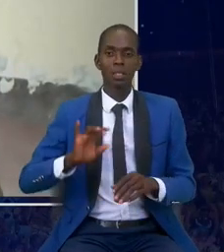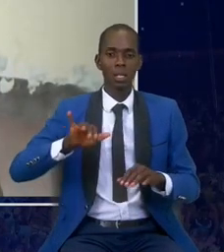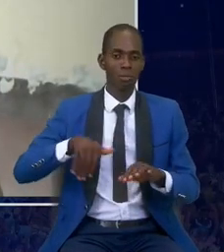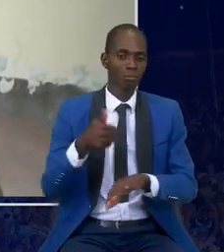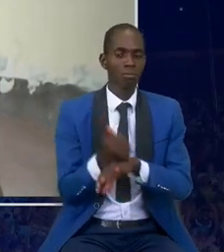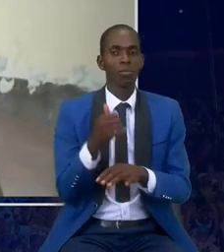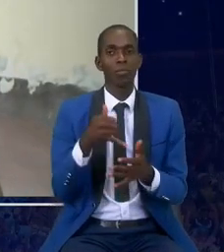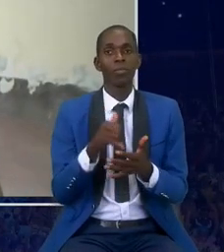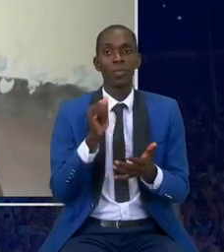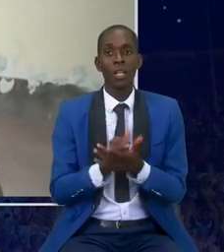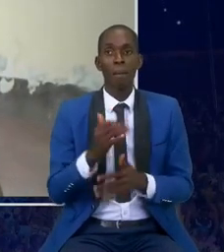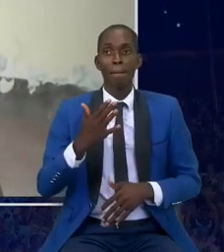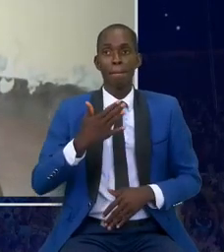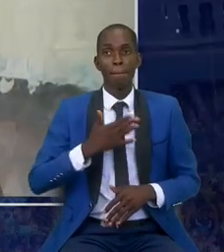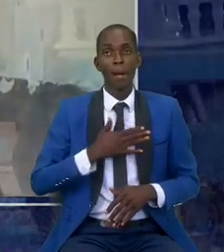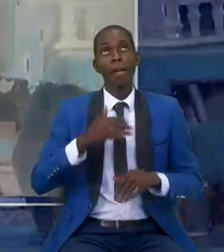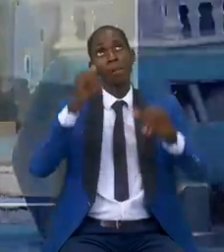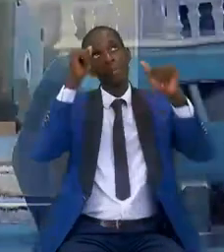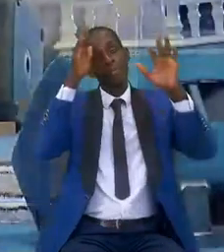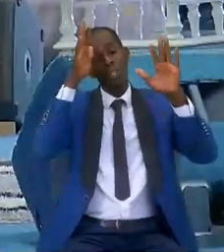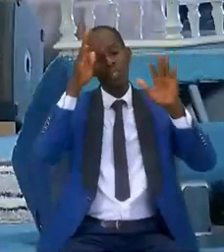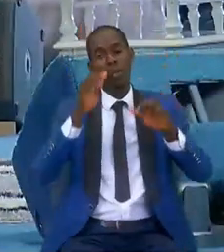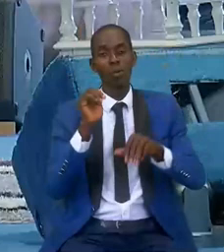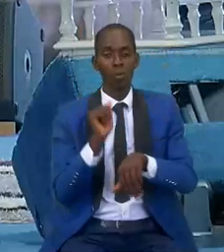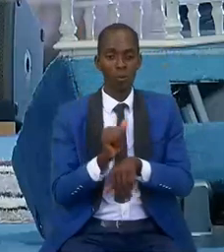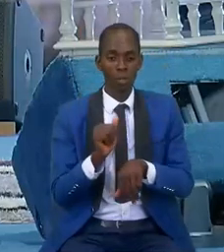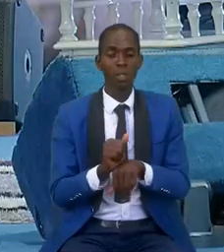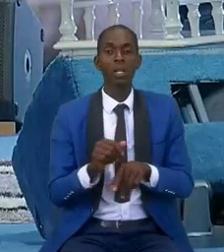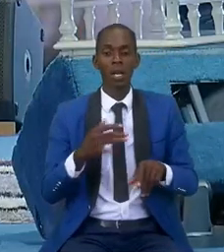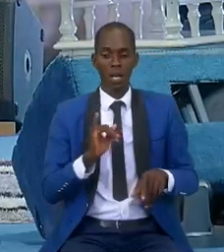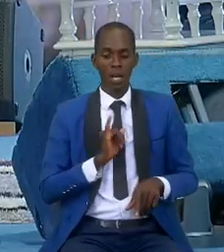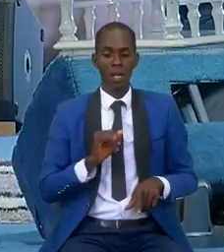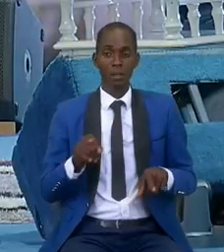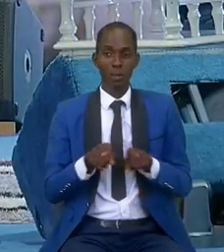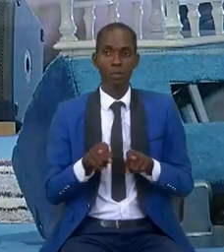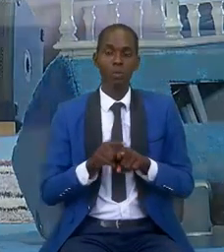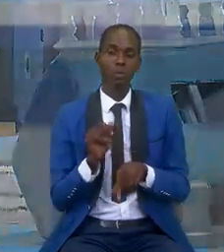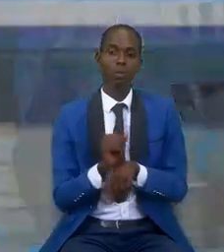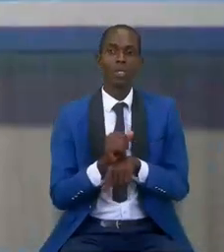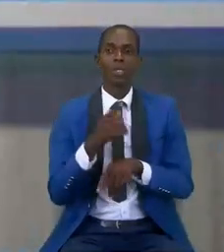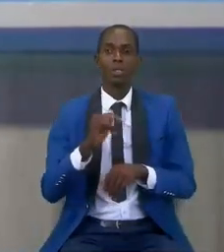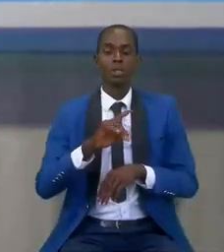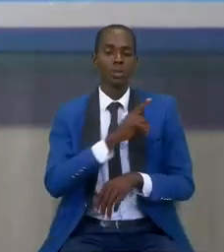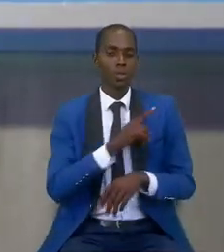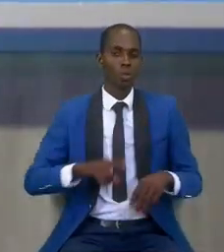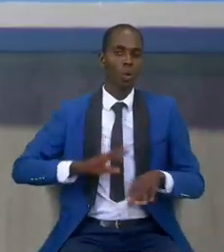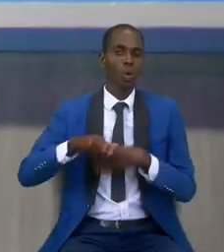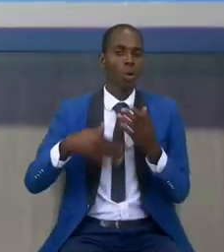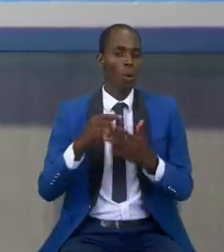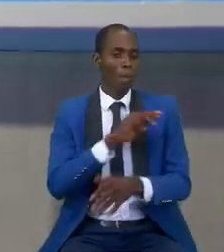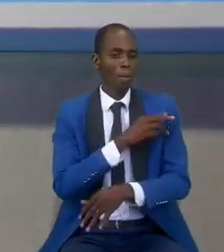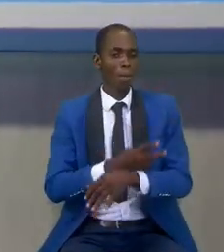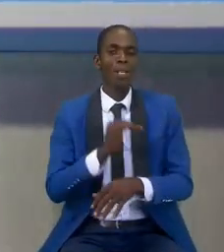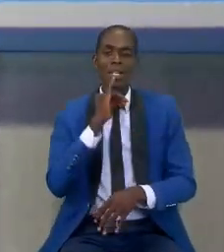walk the almighty is still at work at work to save his mighty to save at War to heal